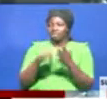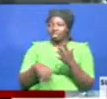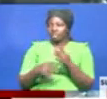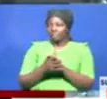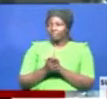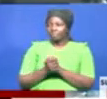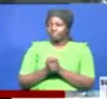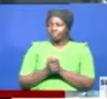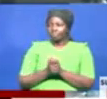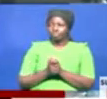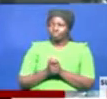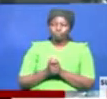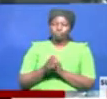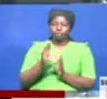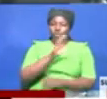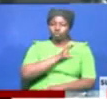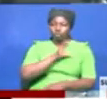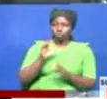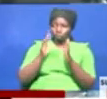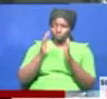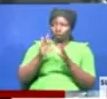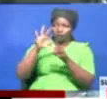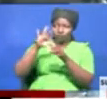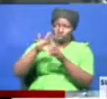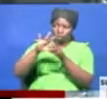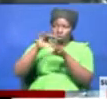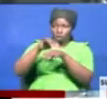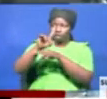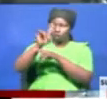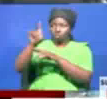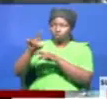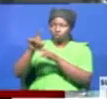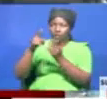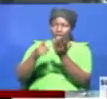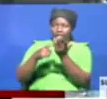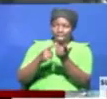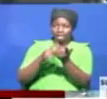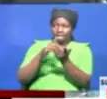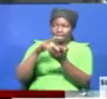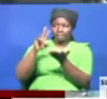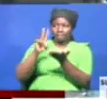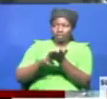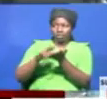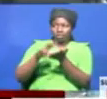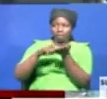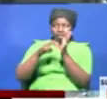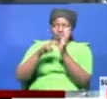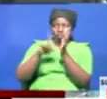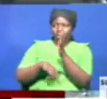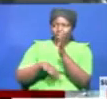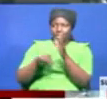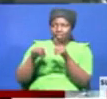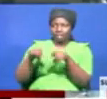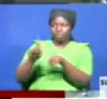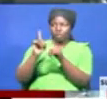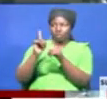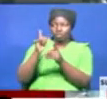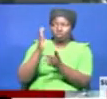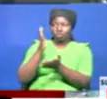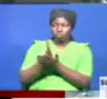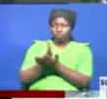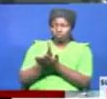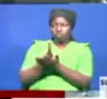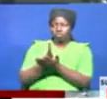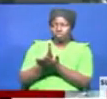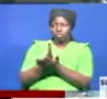that commissioners voting on the question of tallying and verification means that they are overriding all our votes, yet we